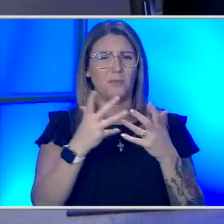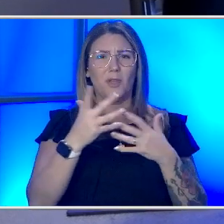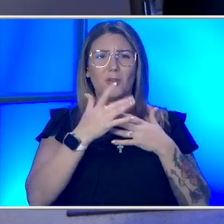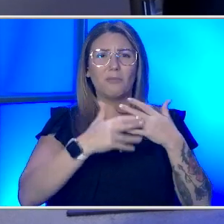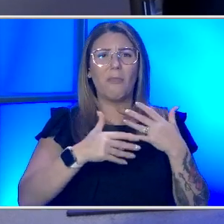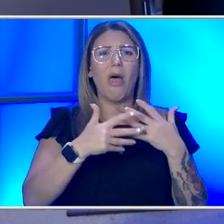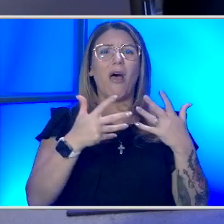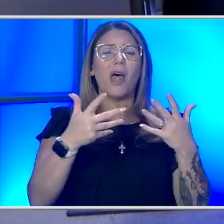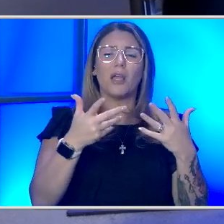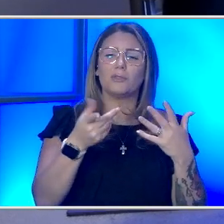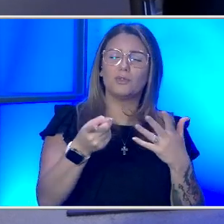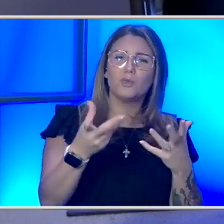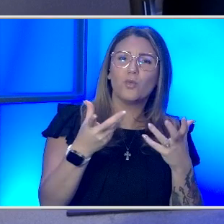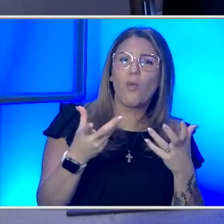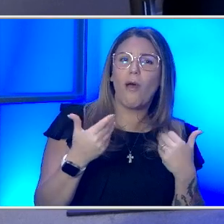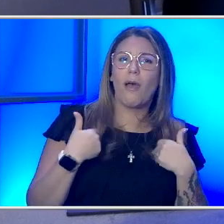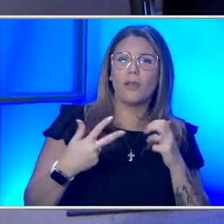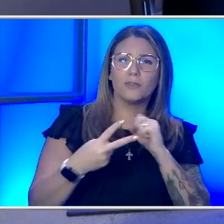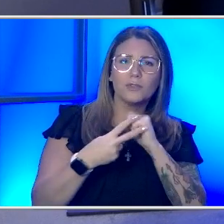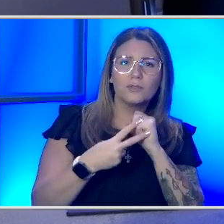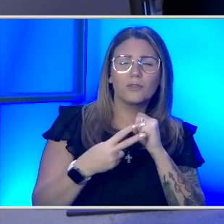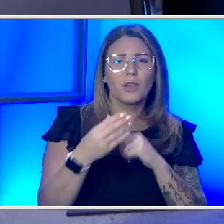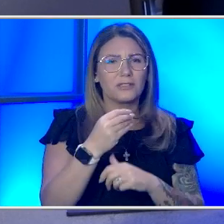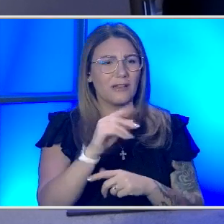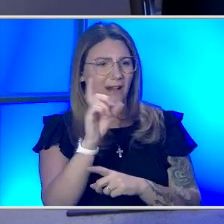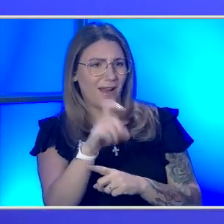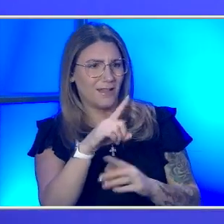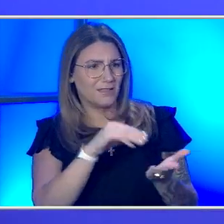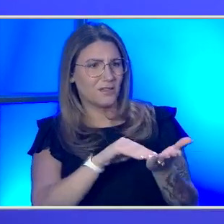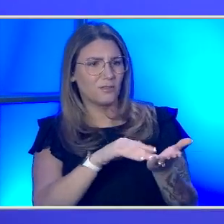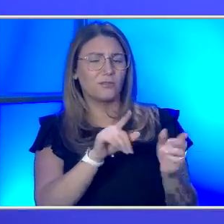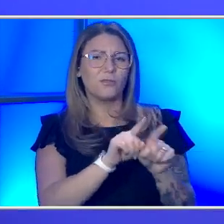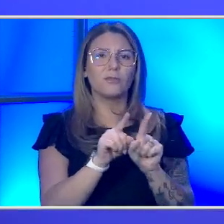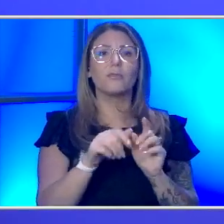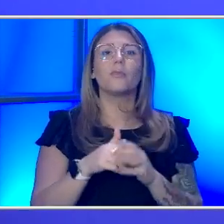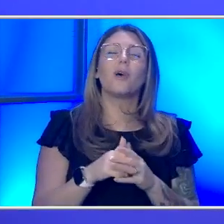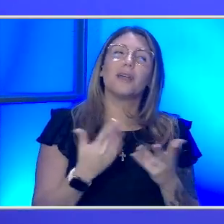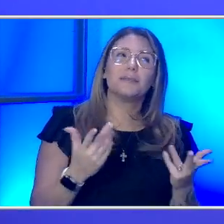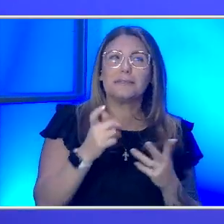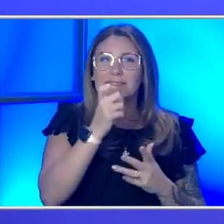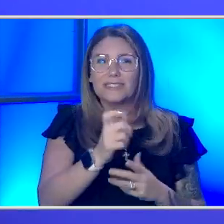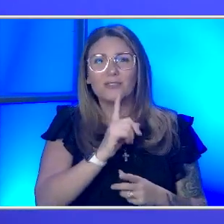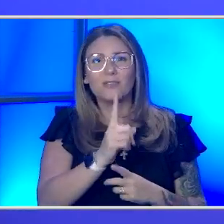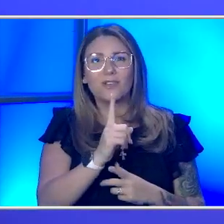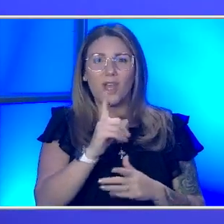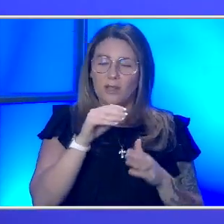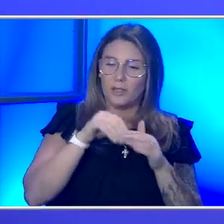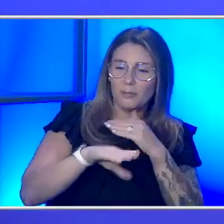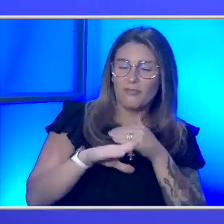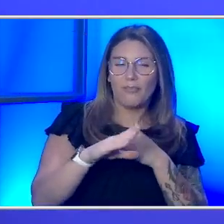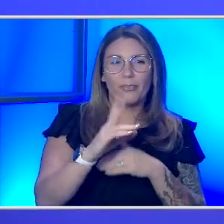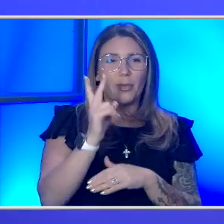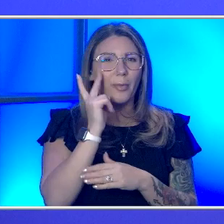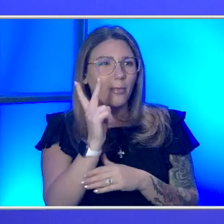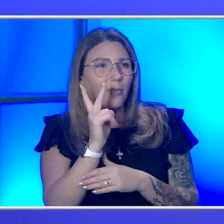confident? And Dr. Hoover, I'm going to ask you what makes you feel confident. Sure. So I wasn't sure. I walk into blood bank and I see just kind of